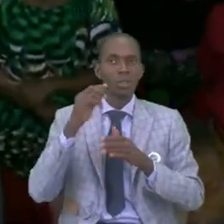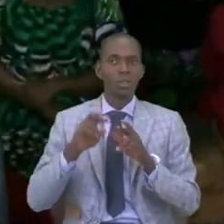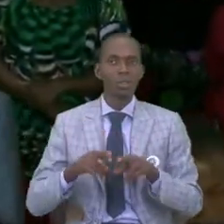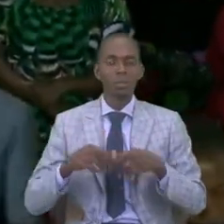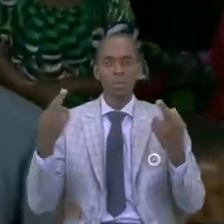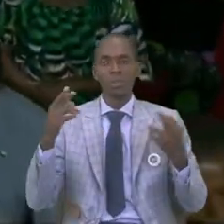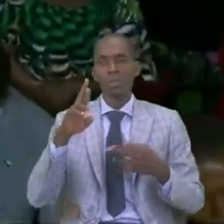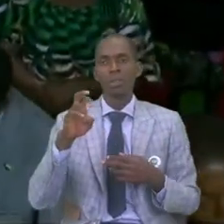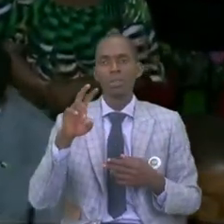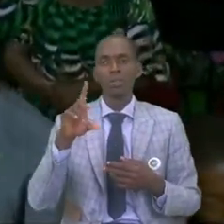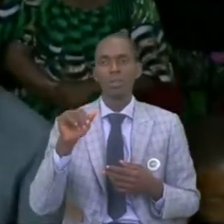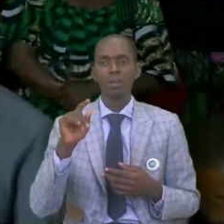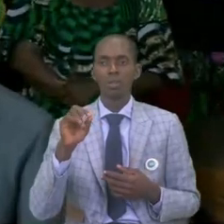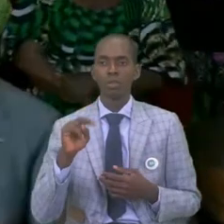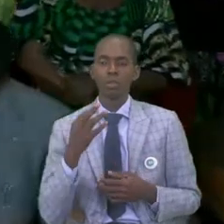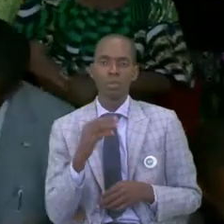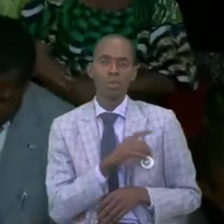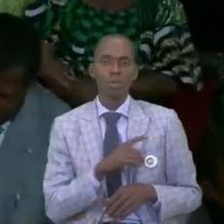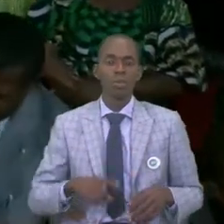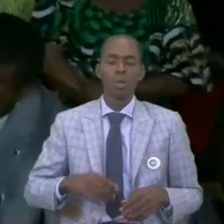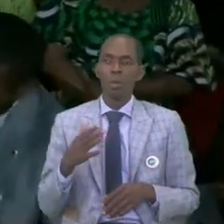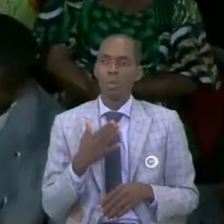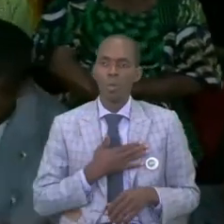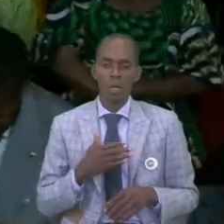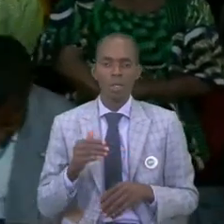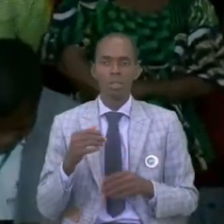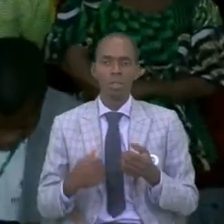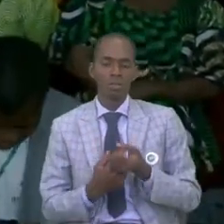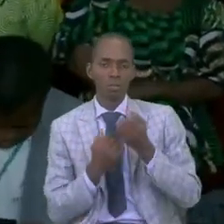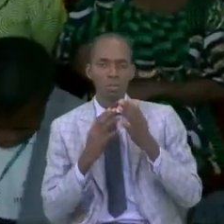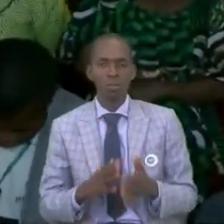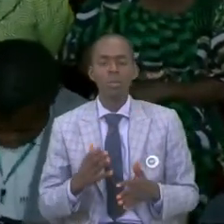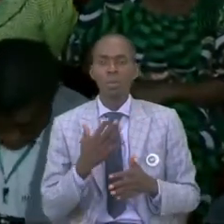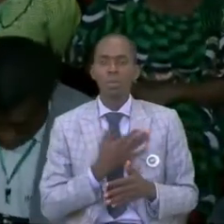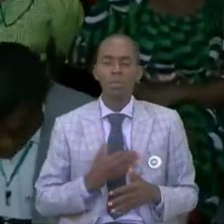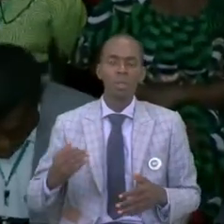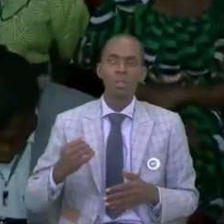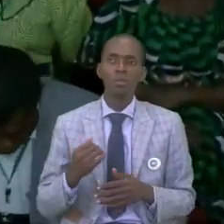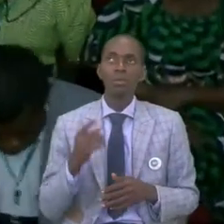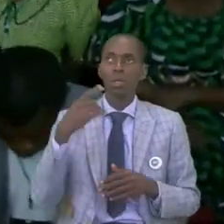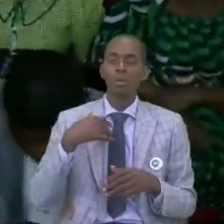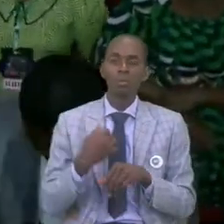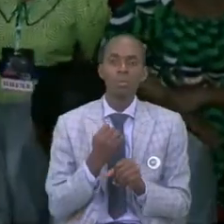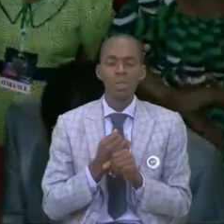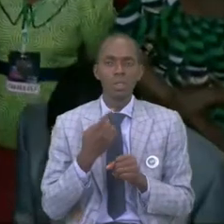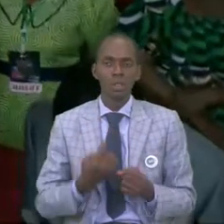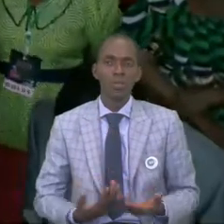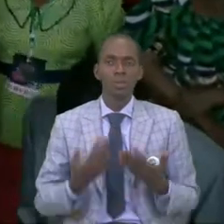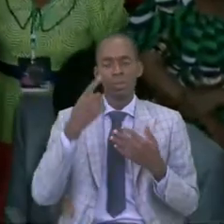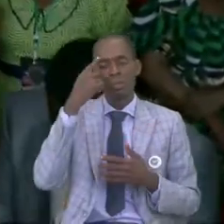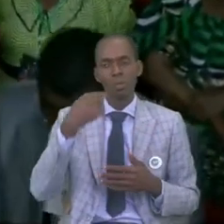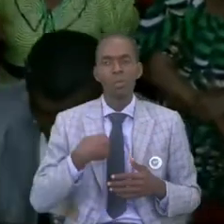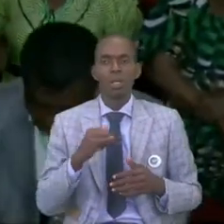Lord. My advocate, my attorney, you made the atonement for me. Accept that. I believe that.